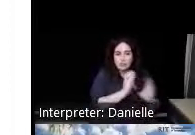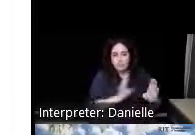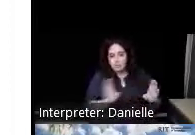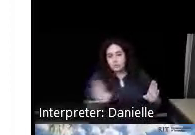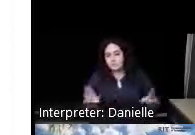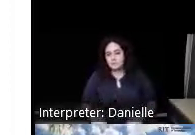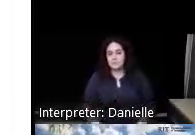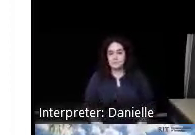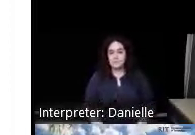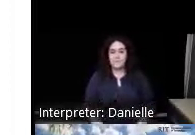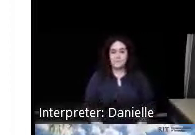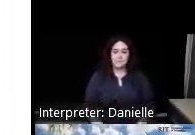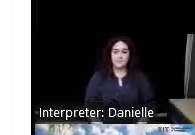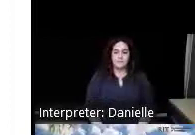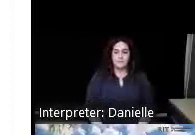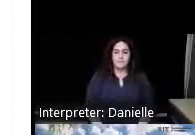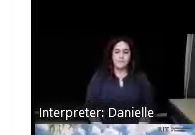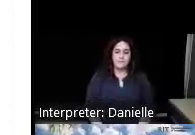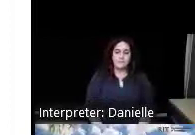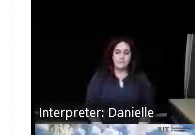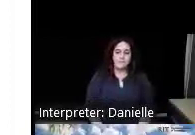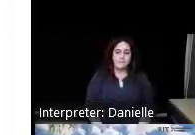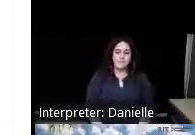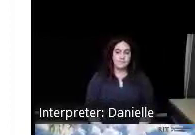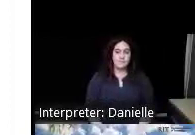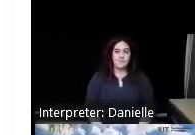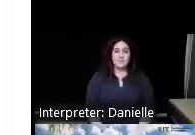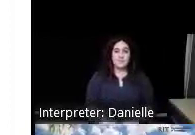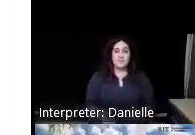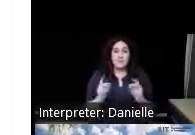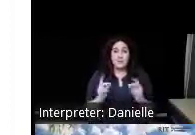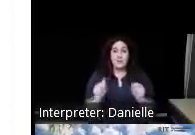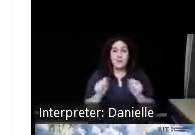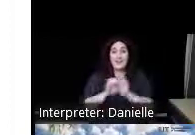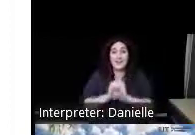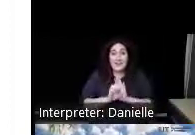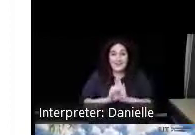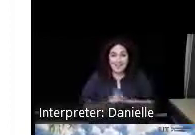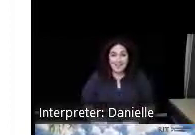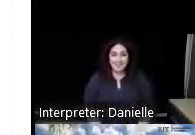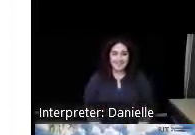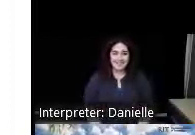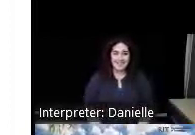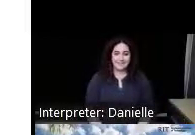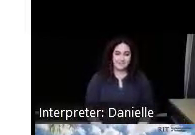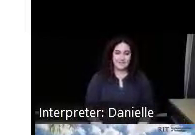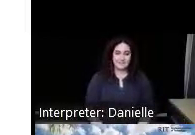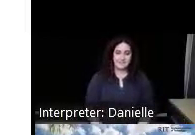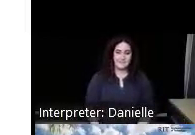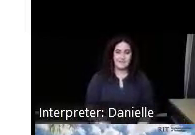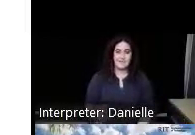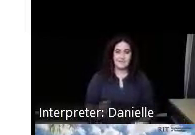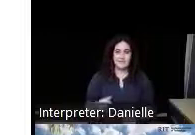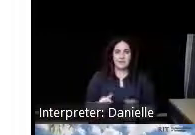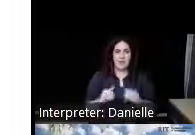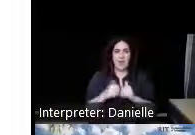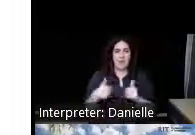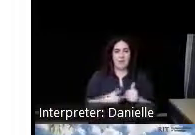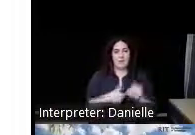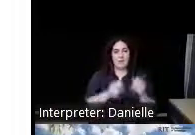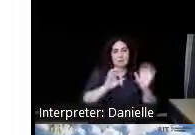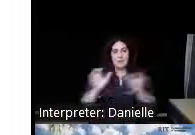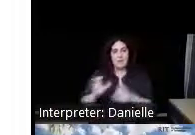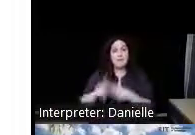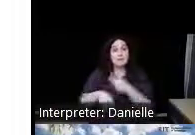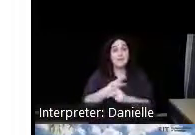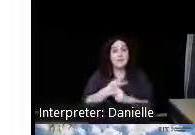I want to quickly share an example where we recreated the breakdown of types of images that we found. So